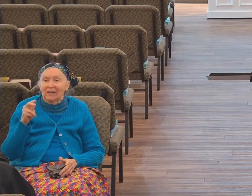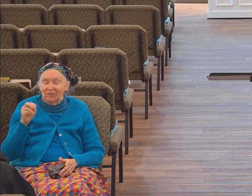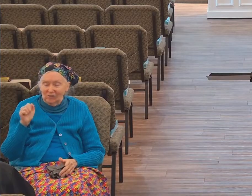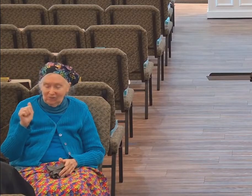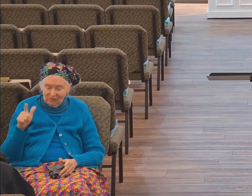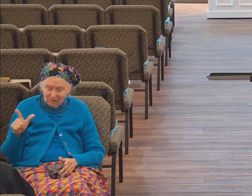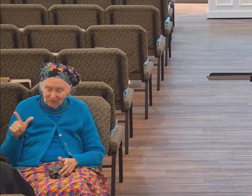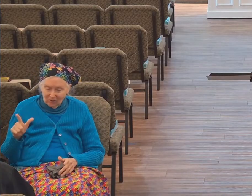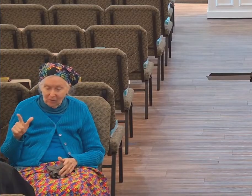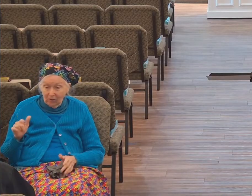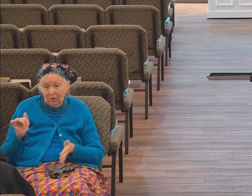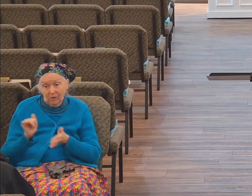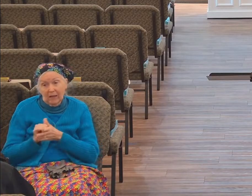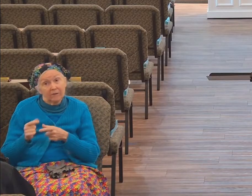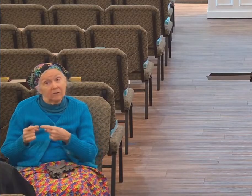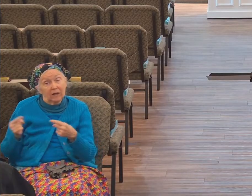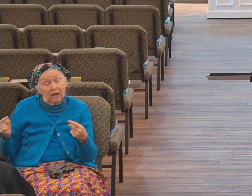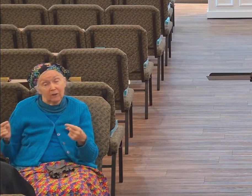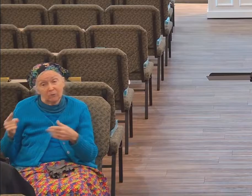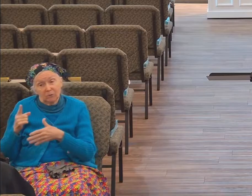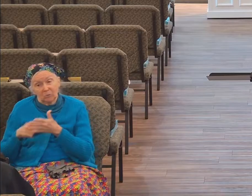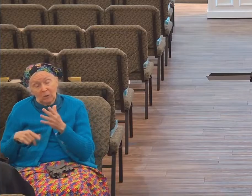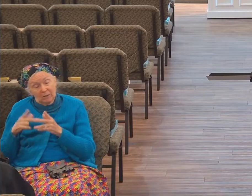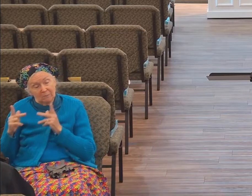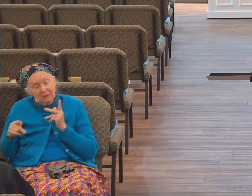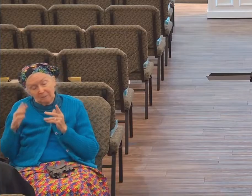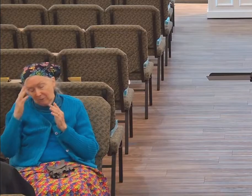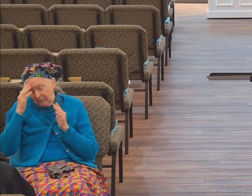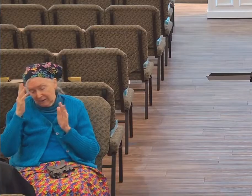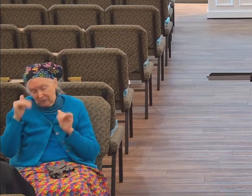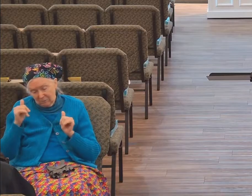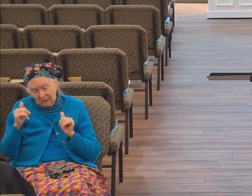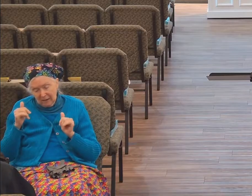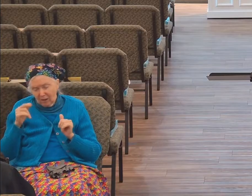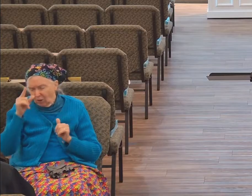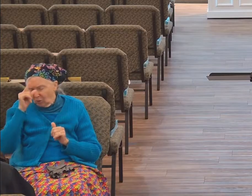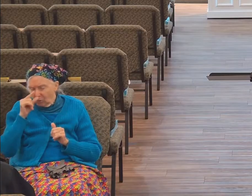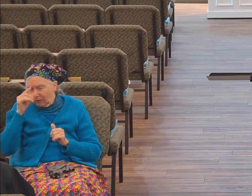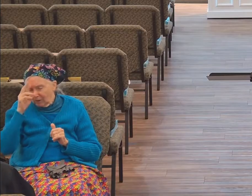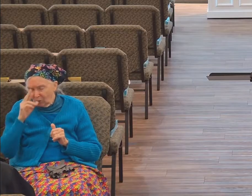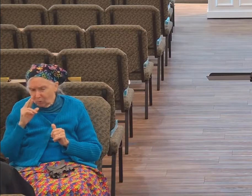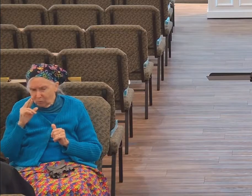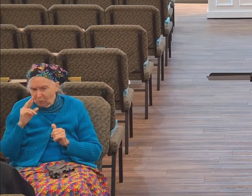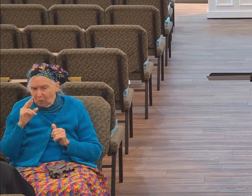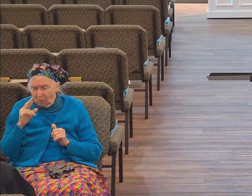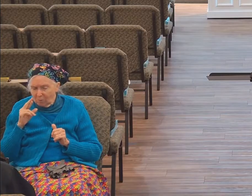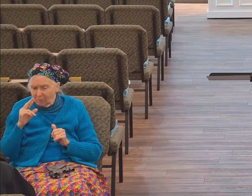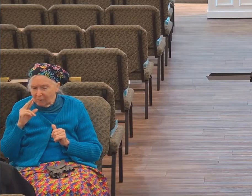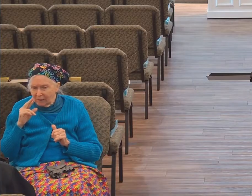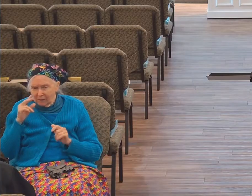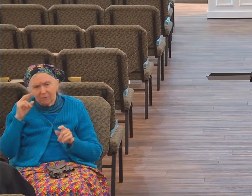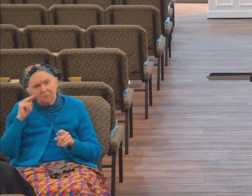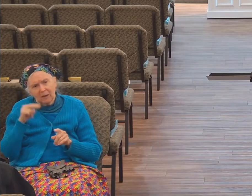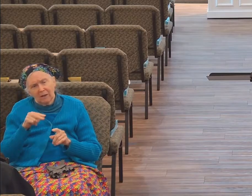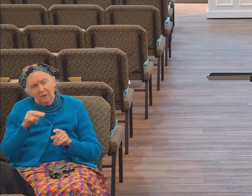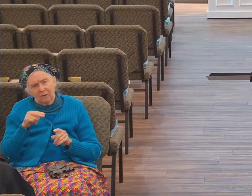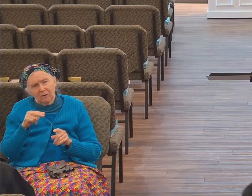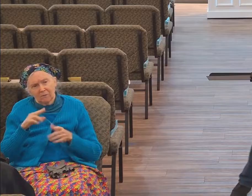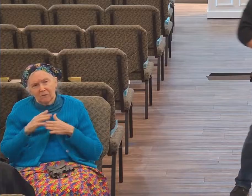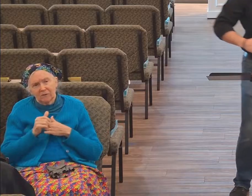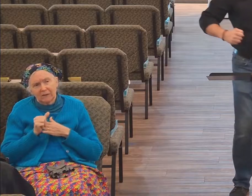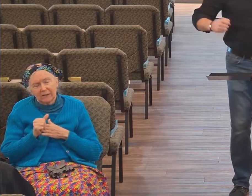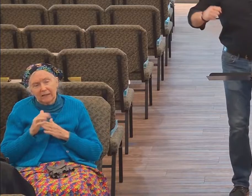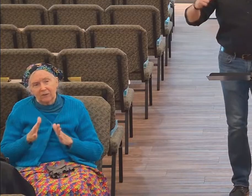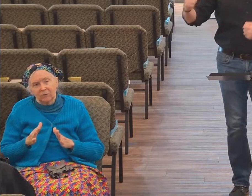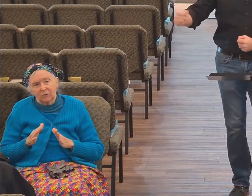Paul coming through. Okay, this Greco-Roman perception of what it means to be a leader and what it takes to be a leader. Paul